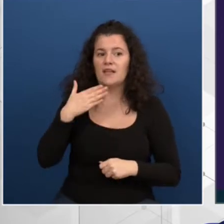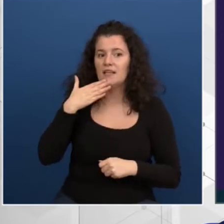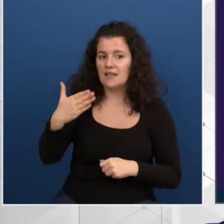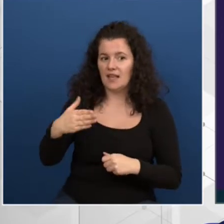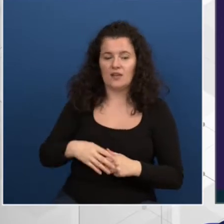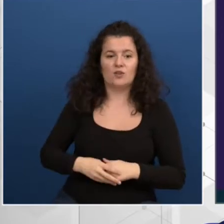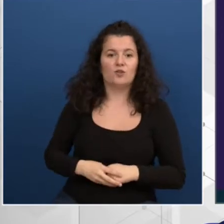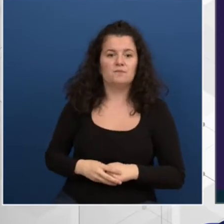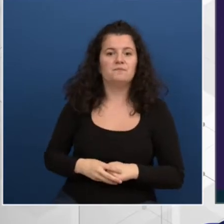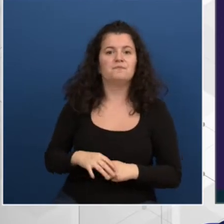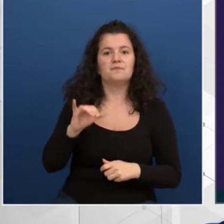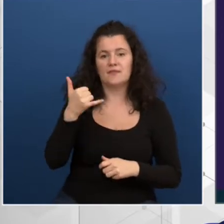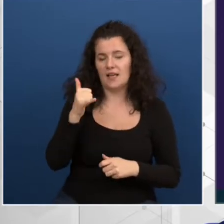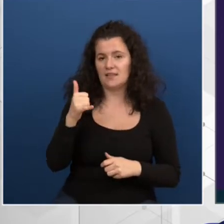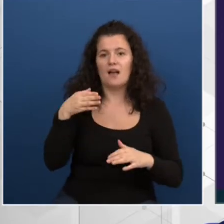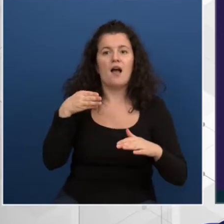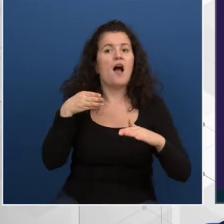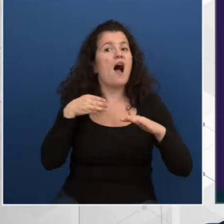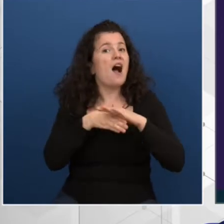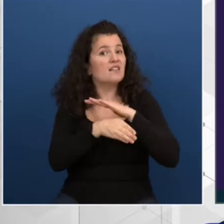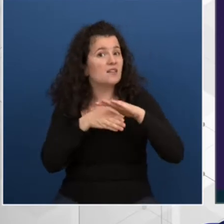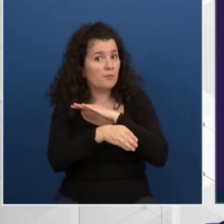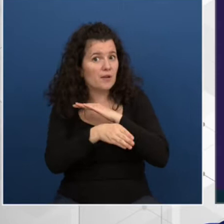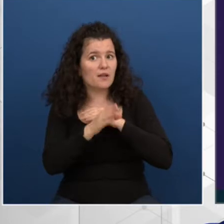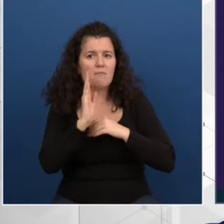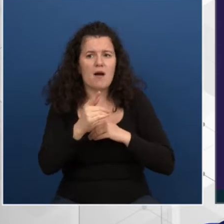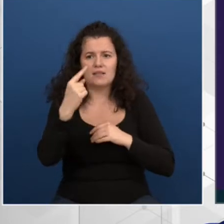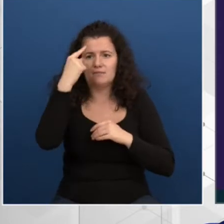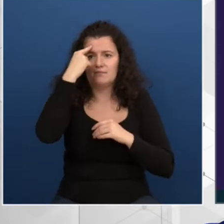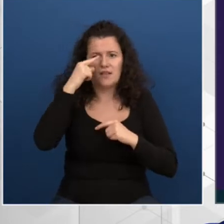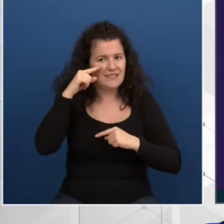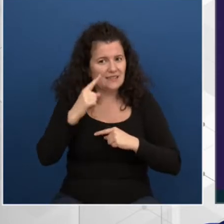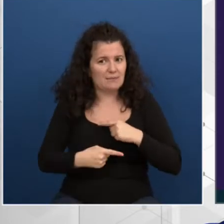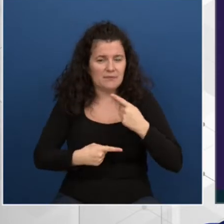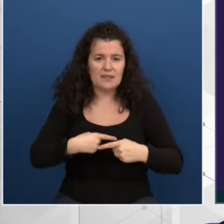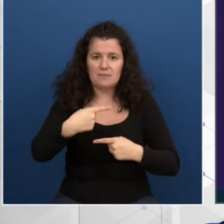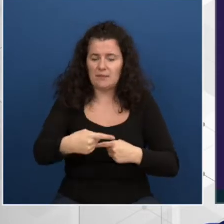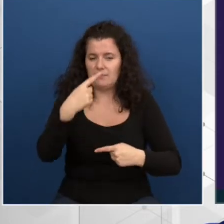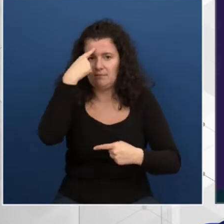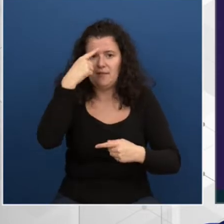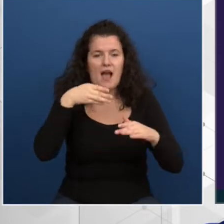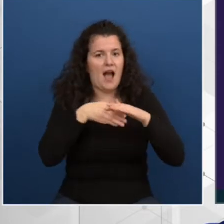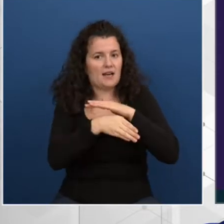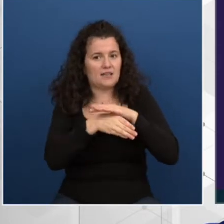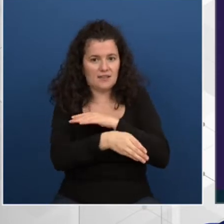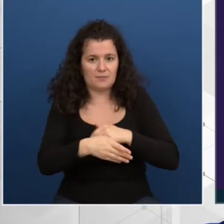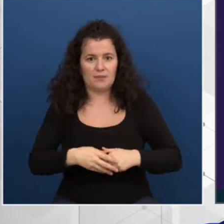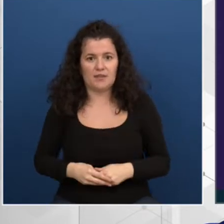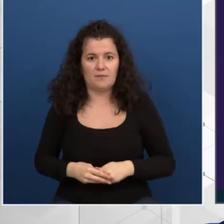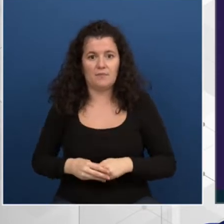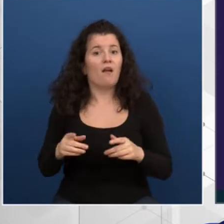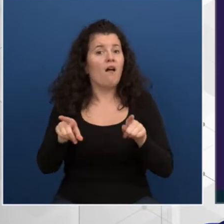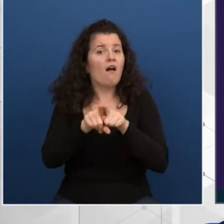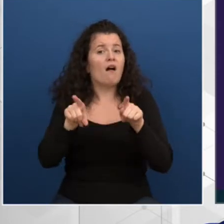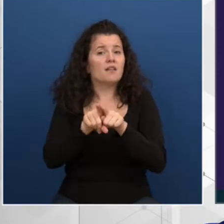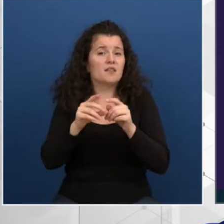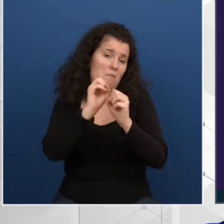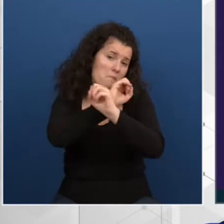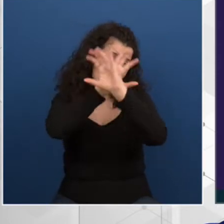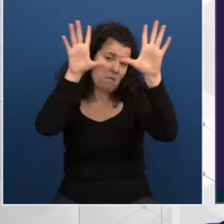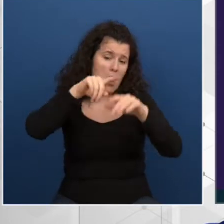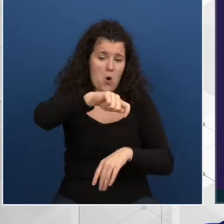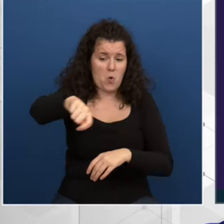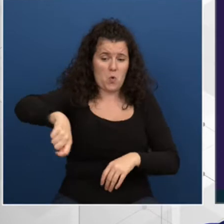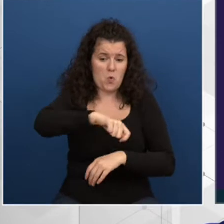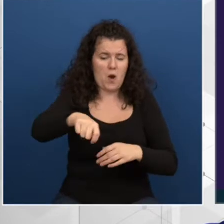to be considered in every step of the process. Just like you cannot add sugar to a cake after you've baked it, you cannot just sprinkle accessibility into a product